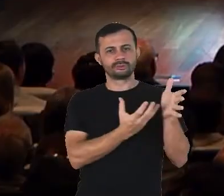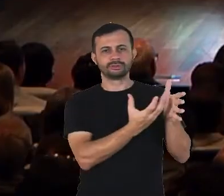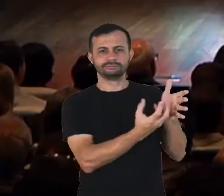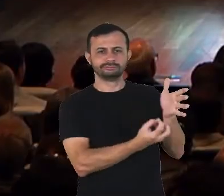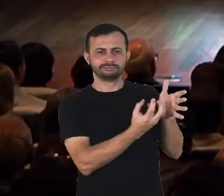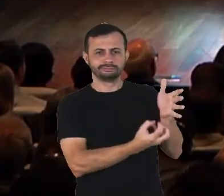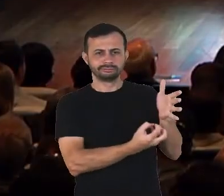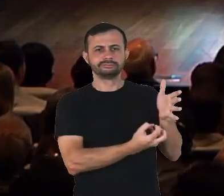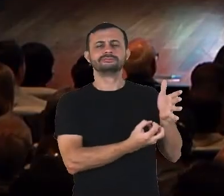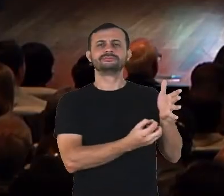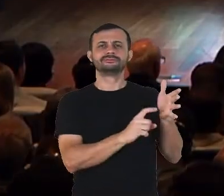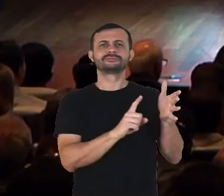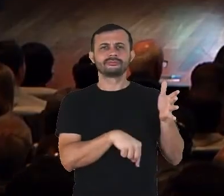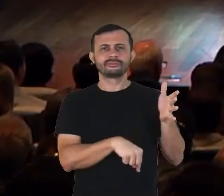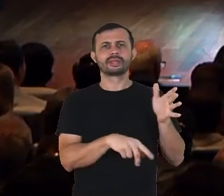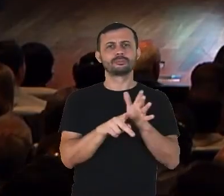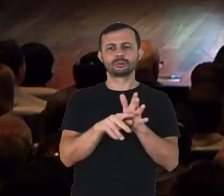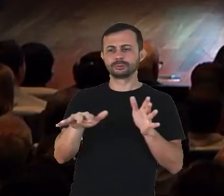by deposition area.